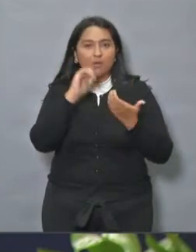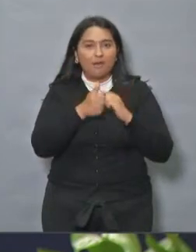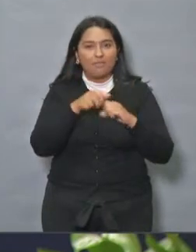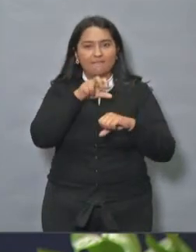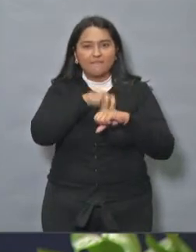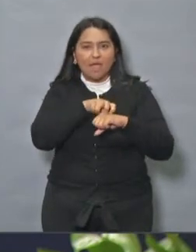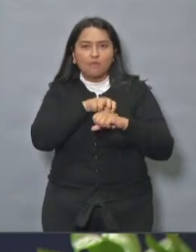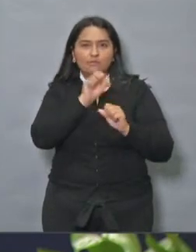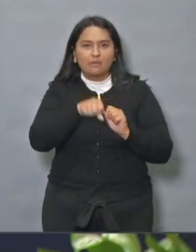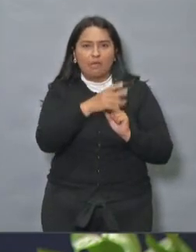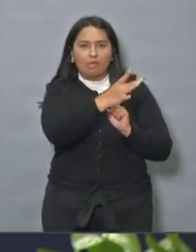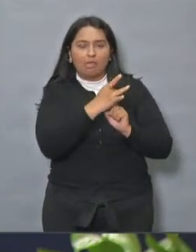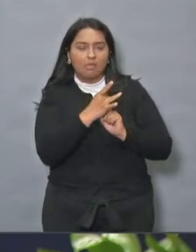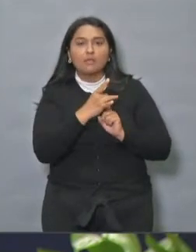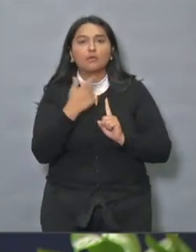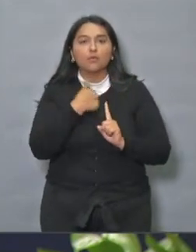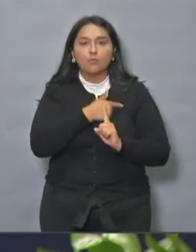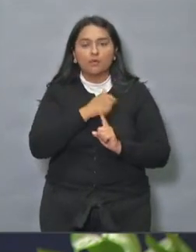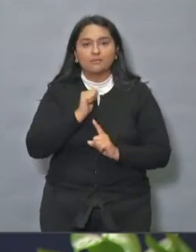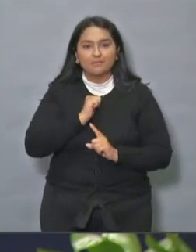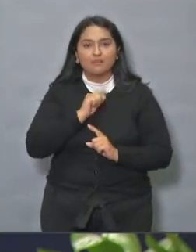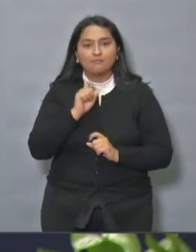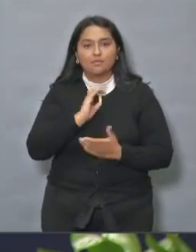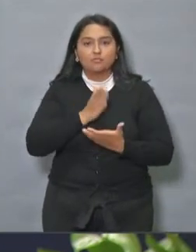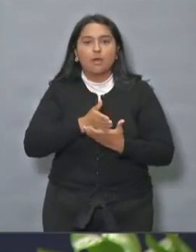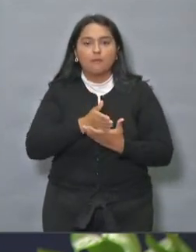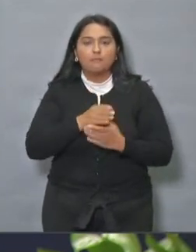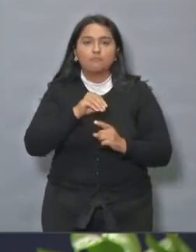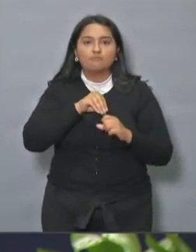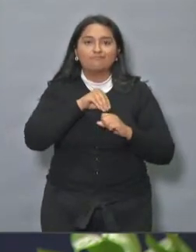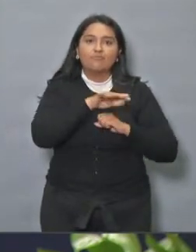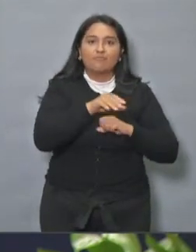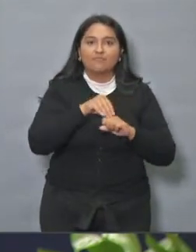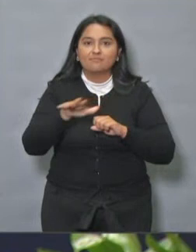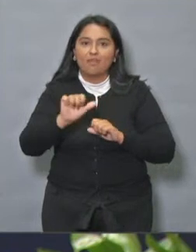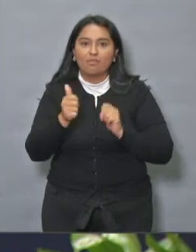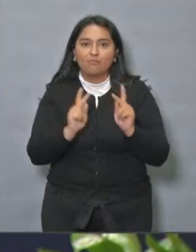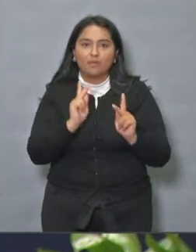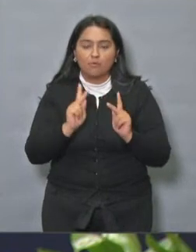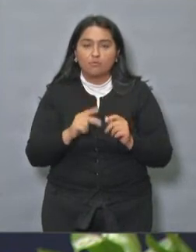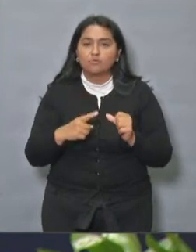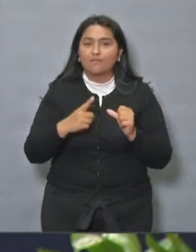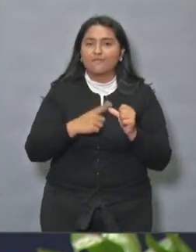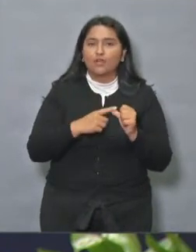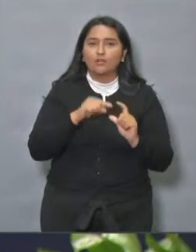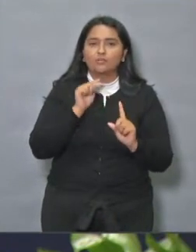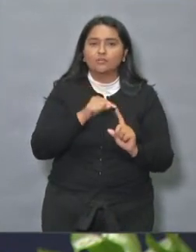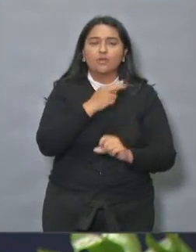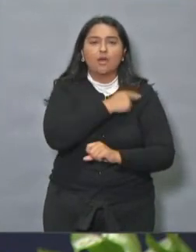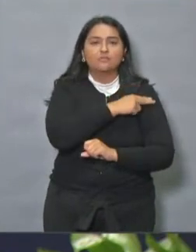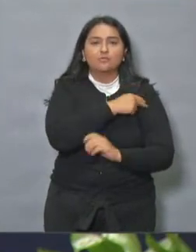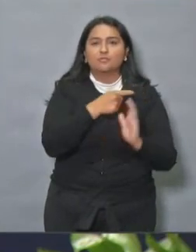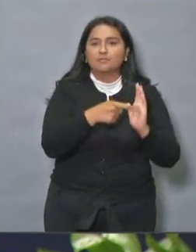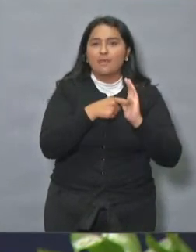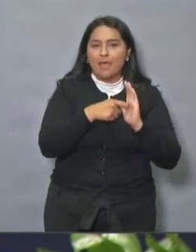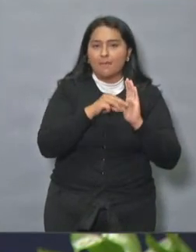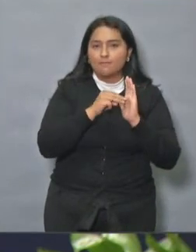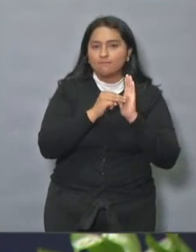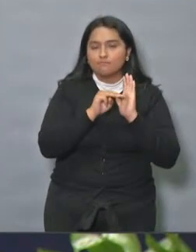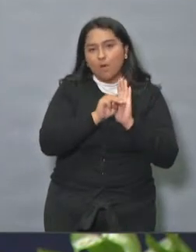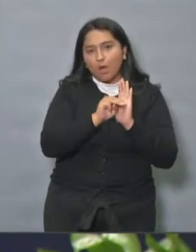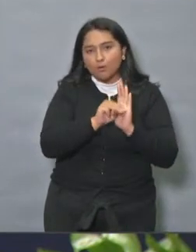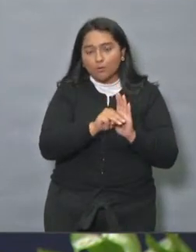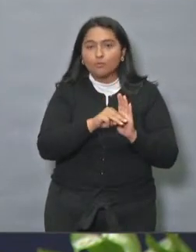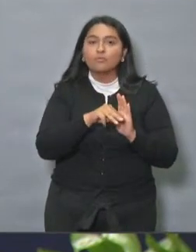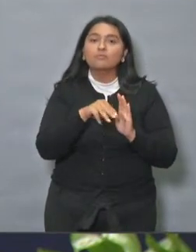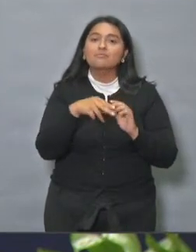can go a long way to helping prevent that transmission to others. First, just briefly on the hospital demand model. As always, the slides are available